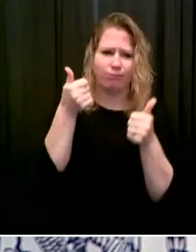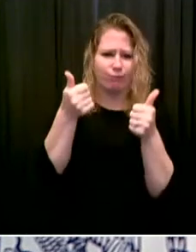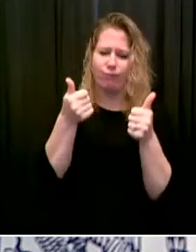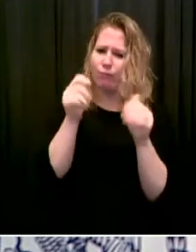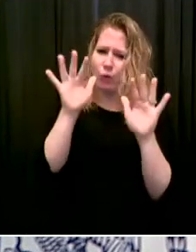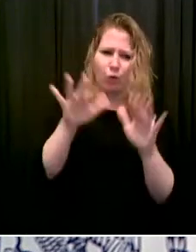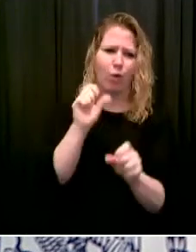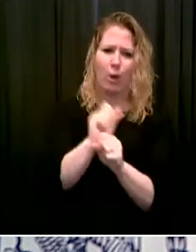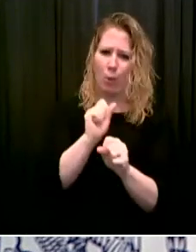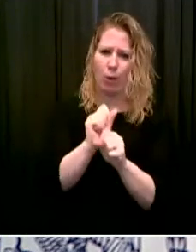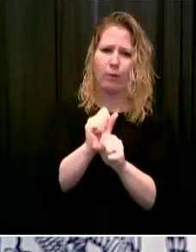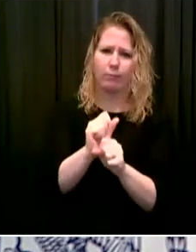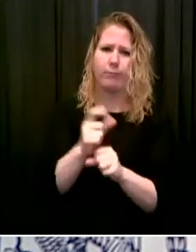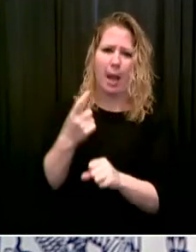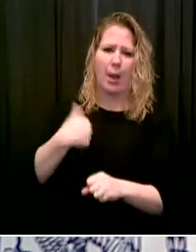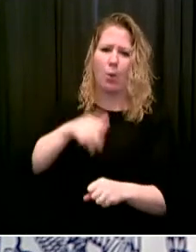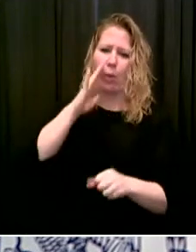7th.